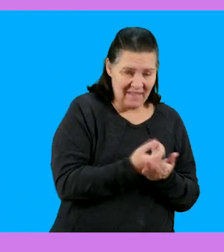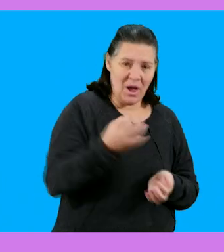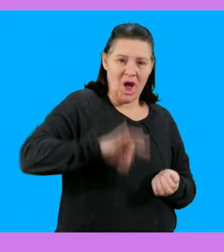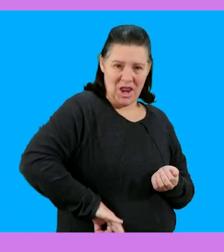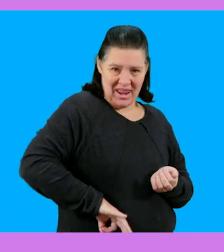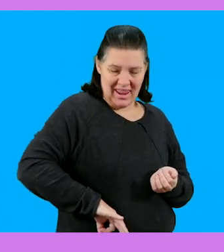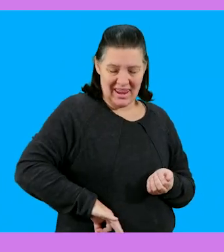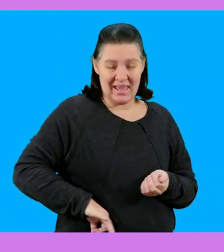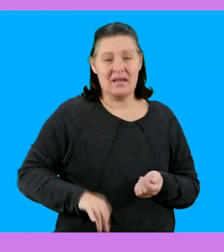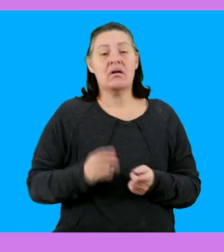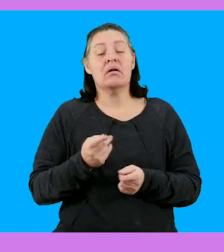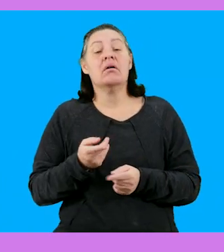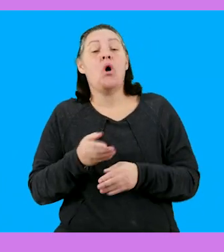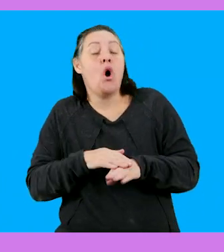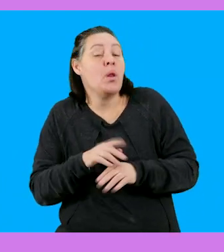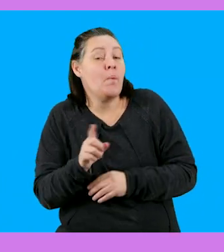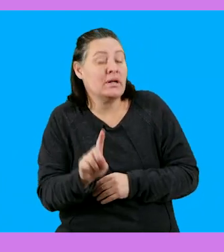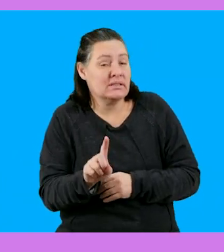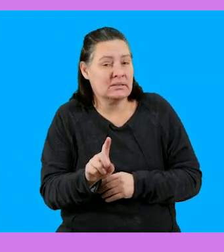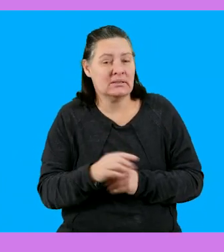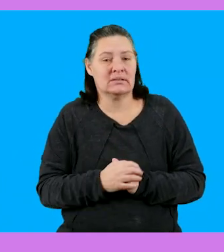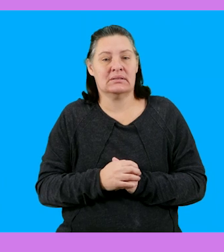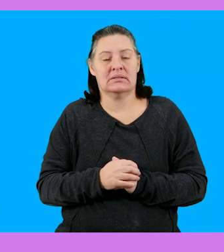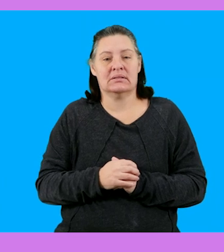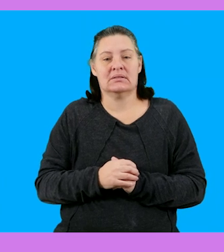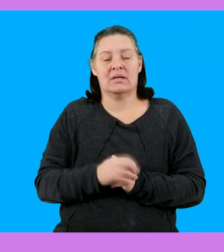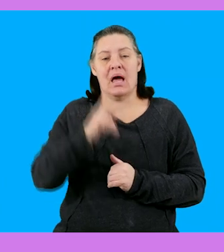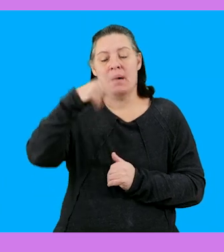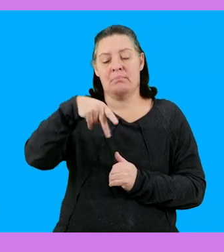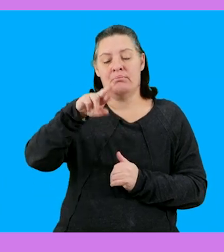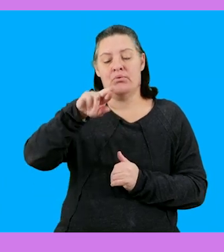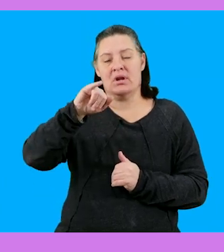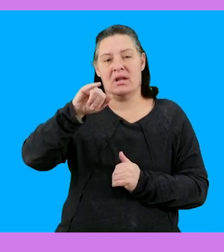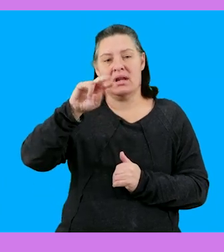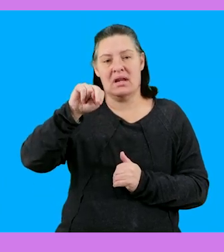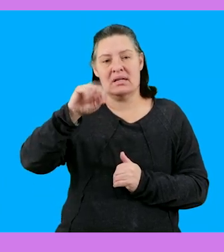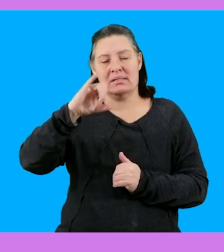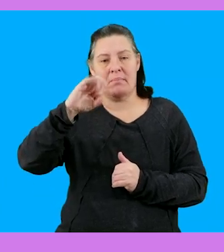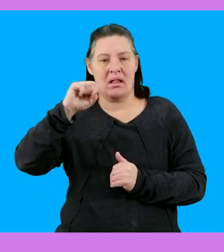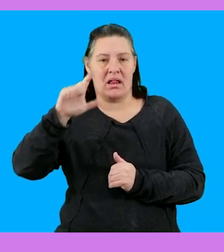as well, right, okay, on the principal amount